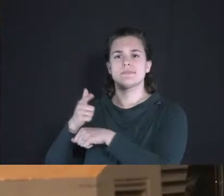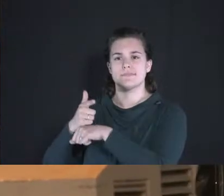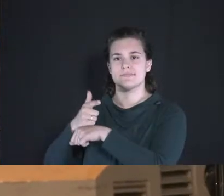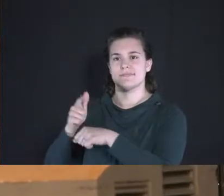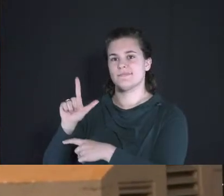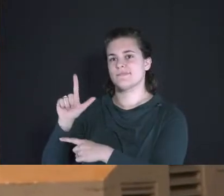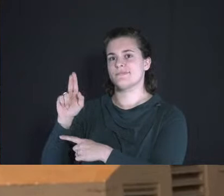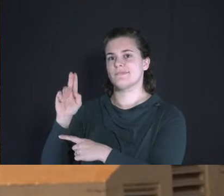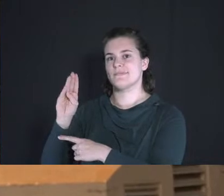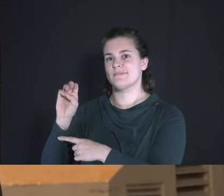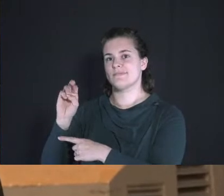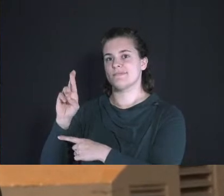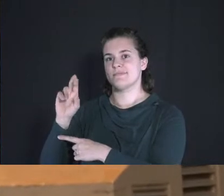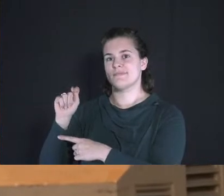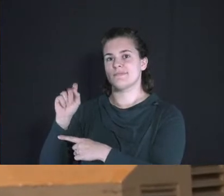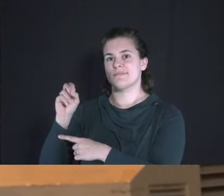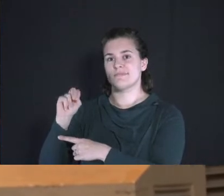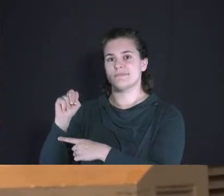Texas.